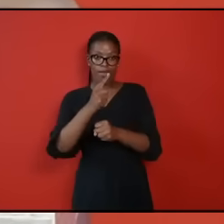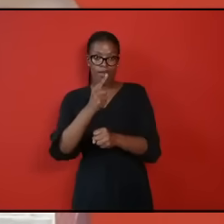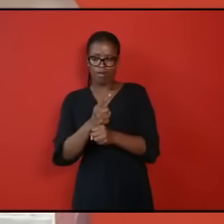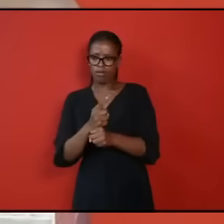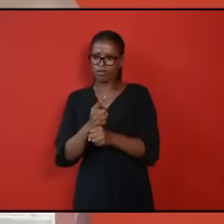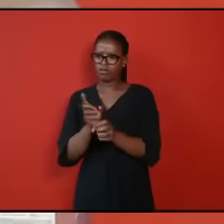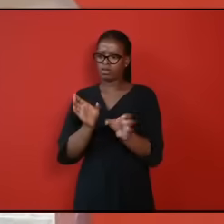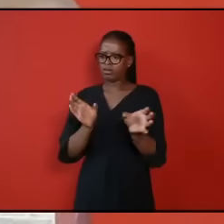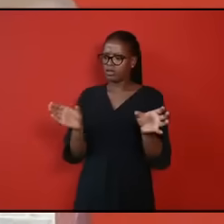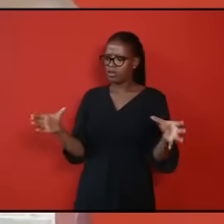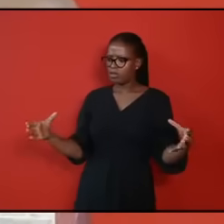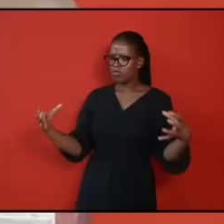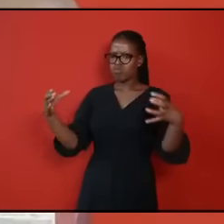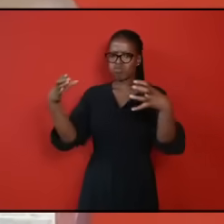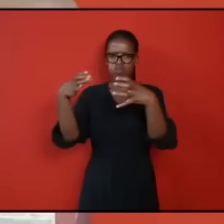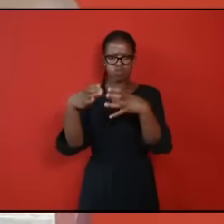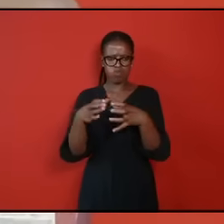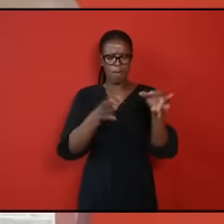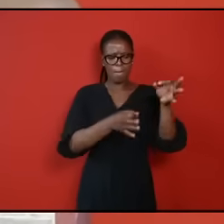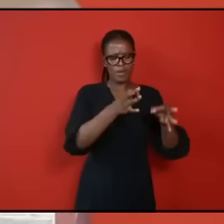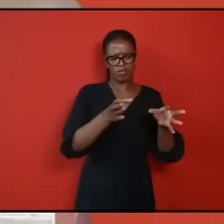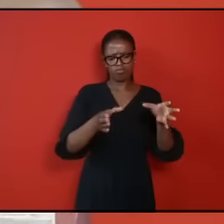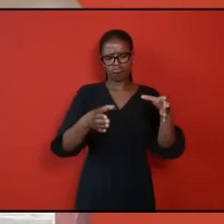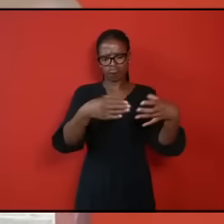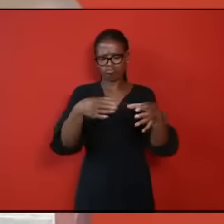with this coalition politics directly now,